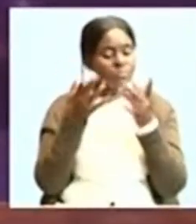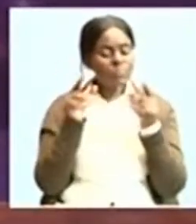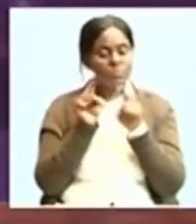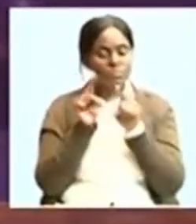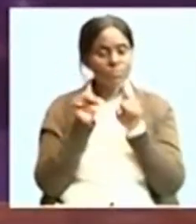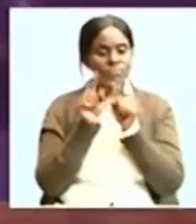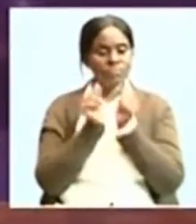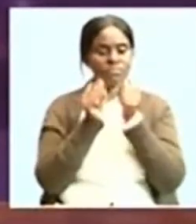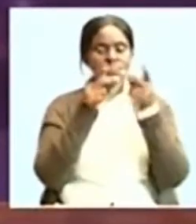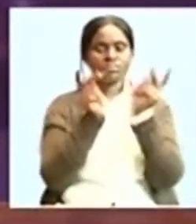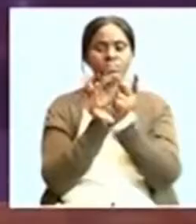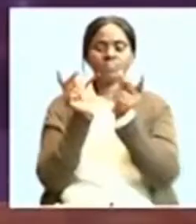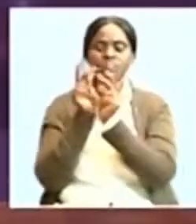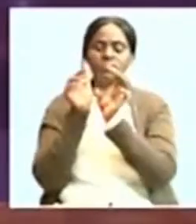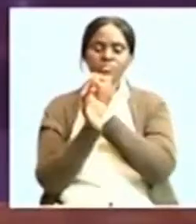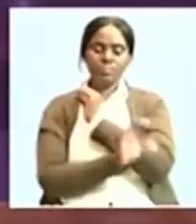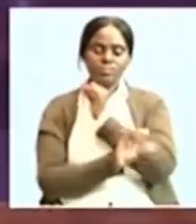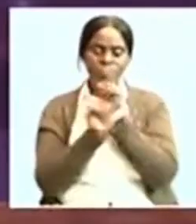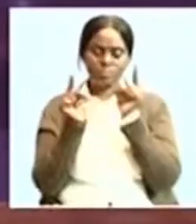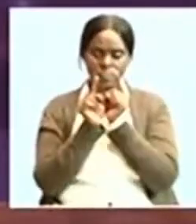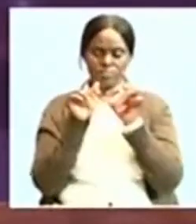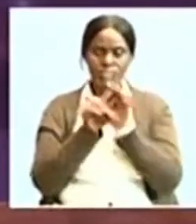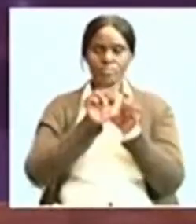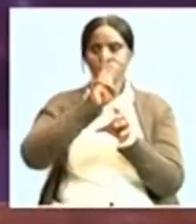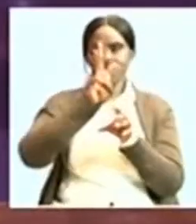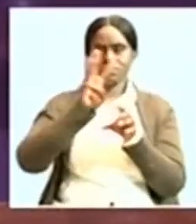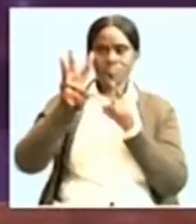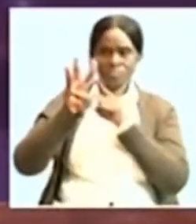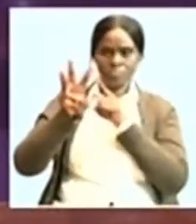many places in the country, and of course on our website,